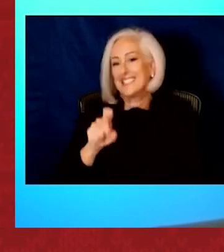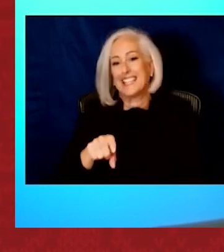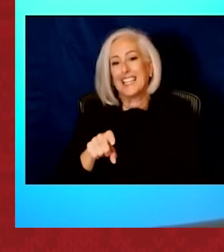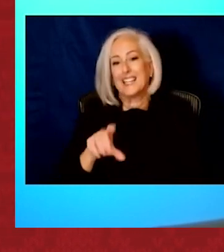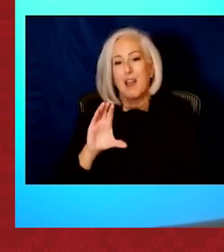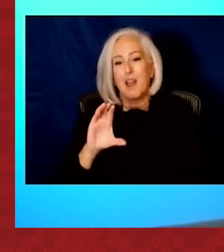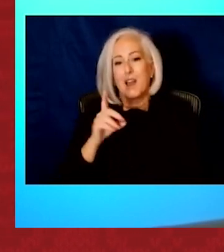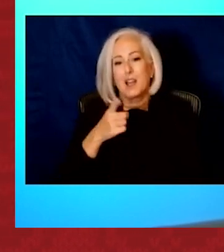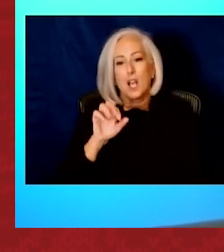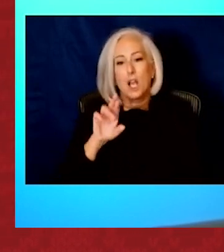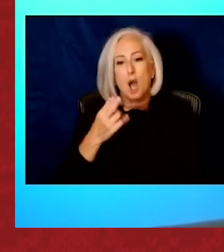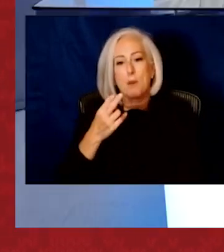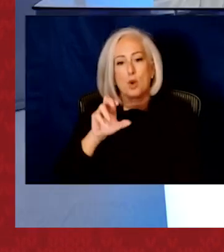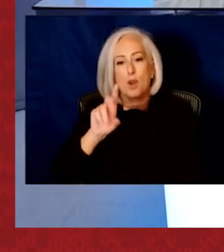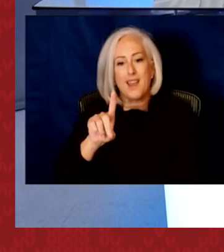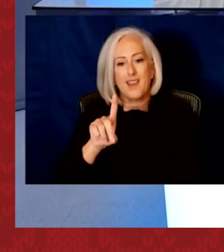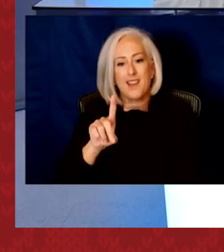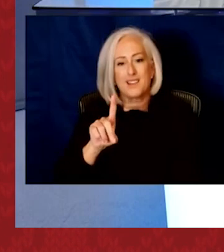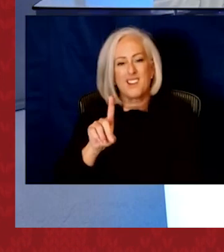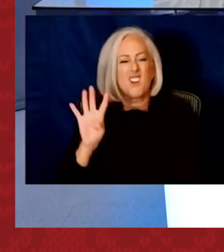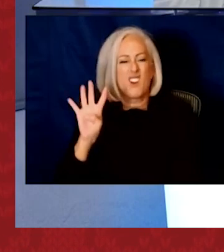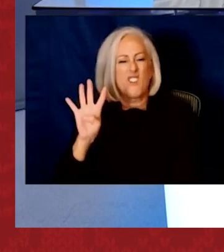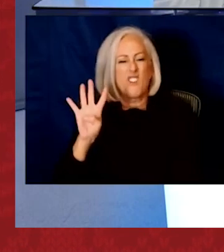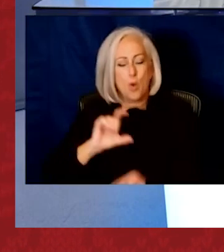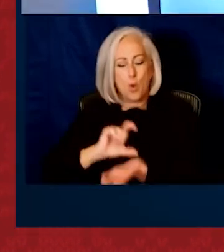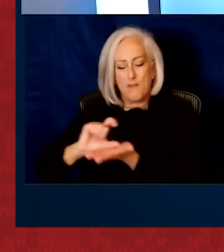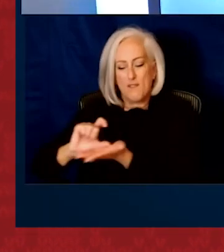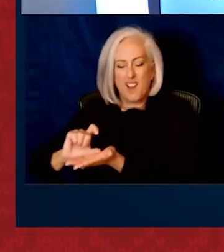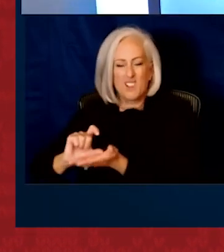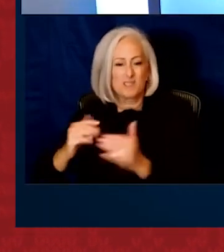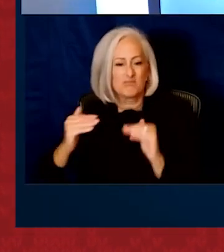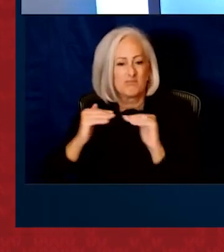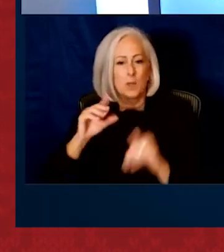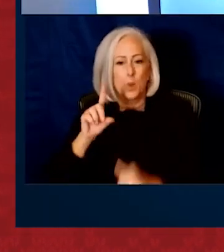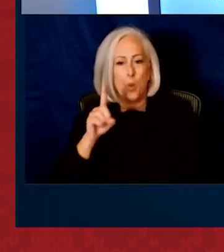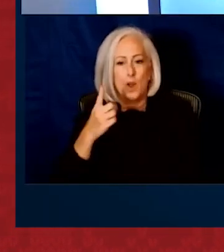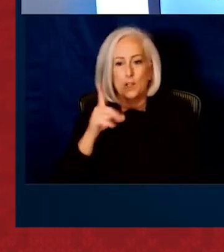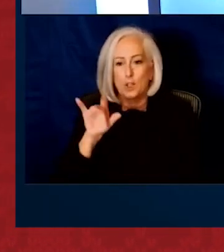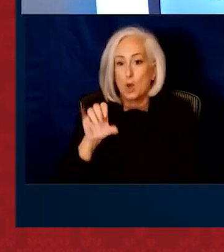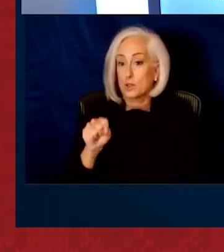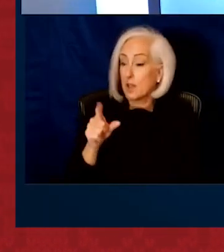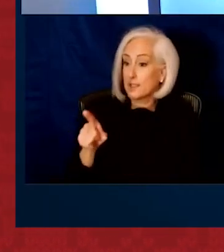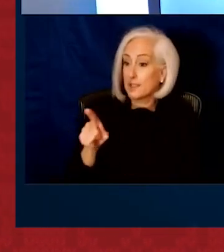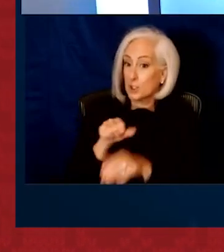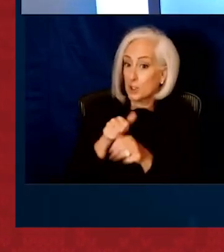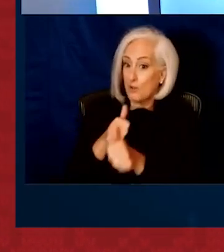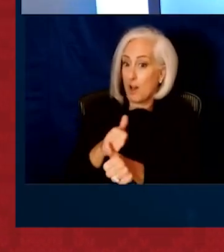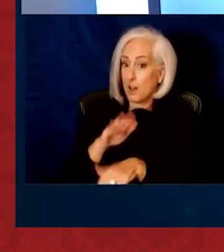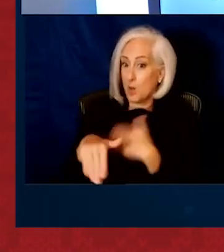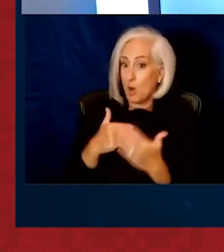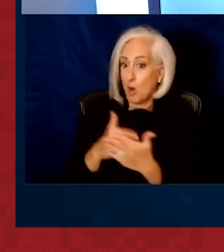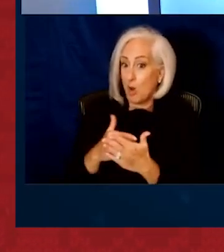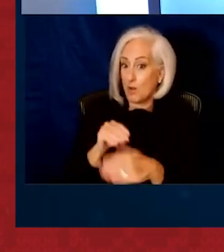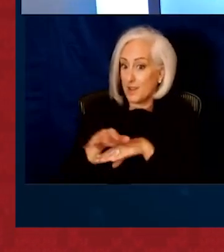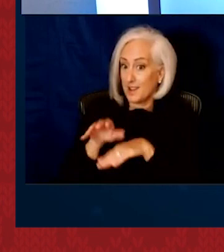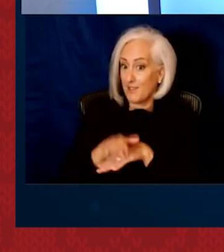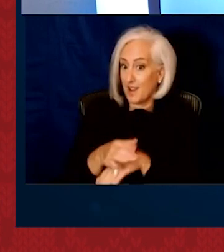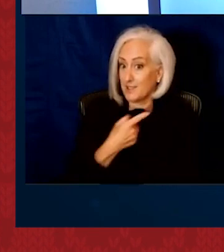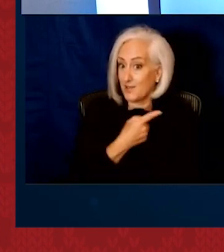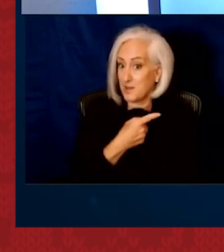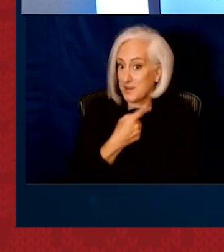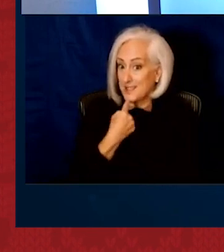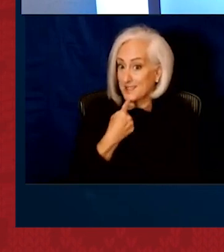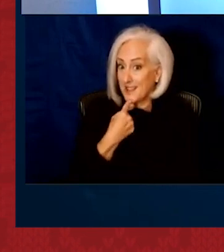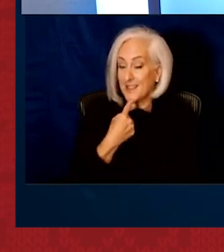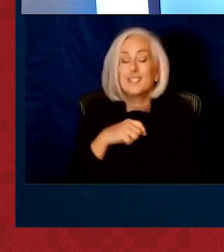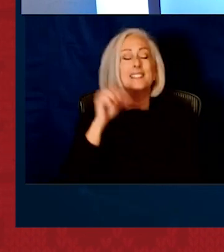vials, so the kind of 1 dose. All right. Dakota, did you follow all this great advice that you've heard from Dr. Thornton today? Did that play out in your life? It sure